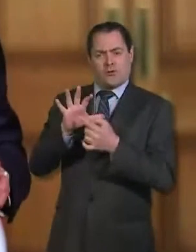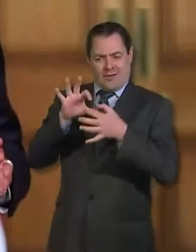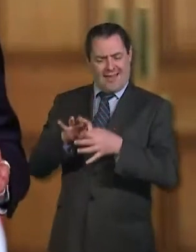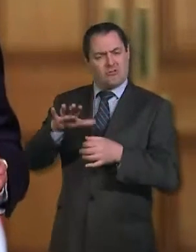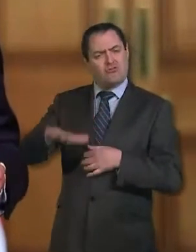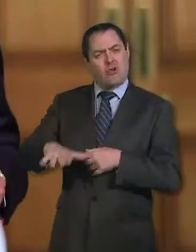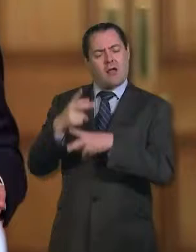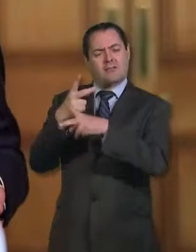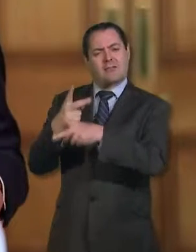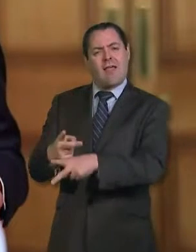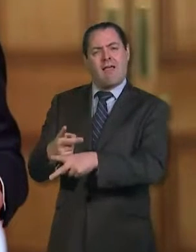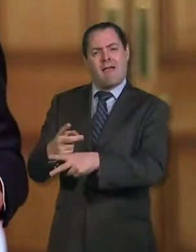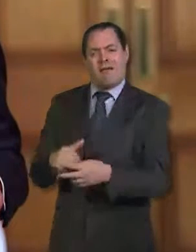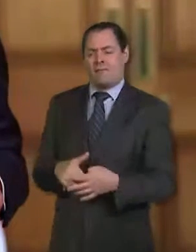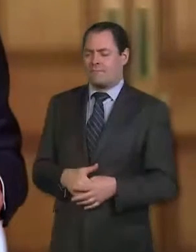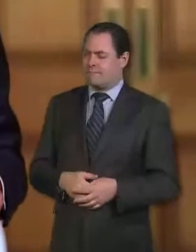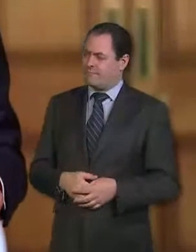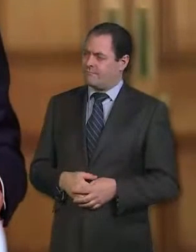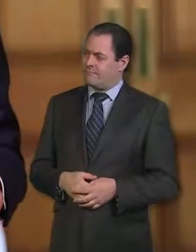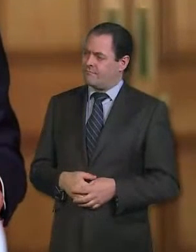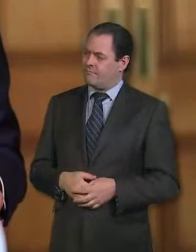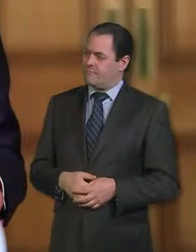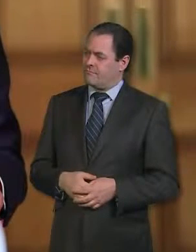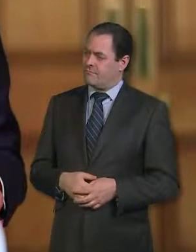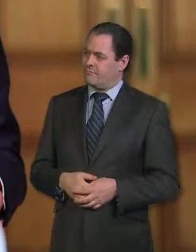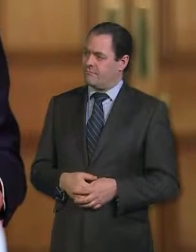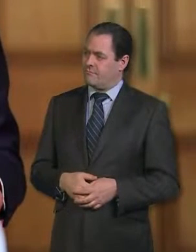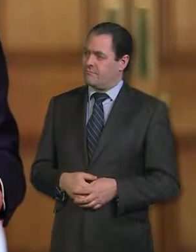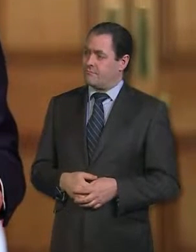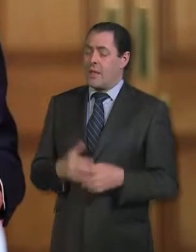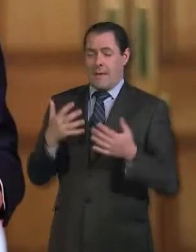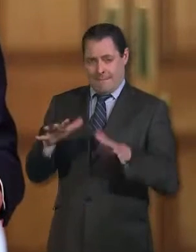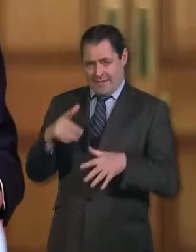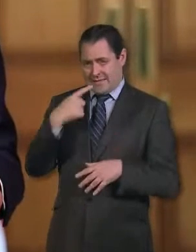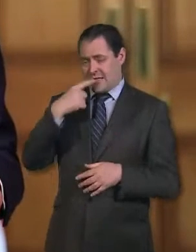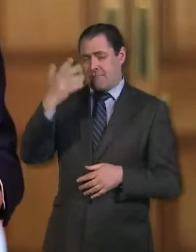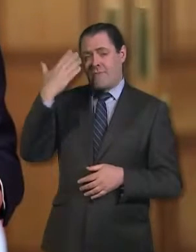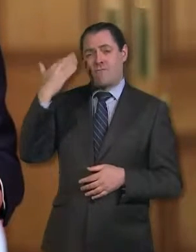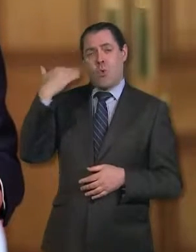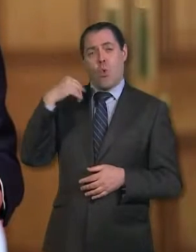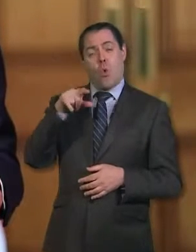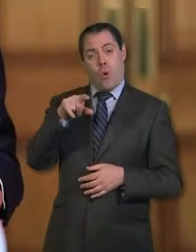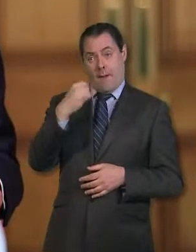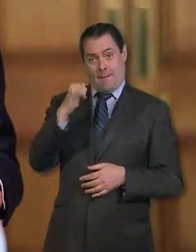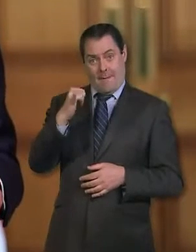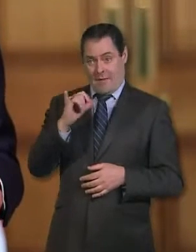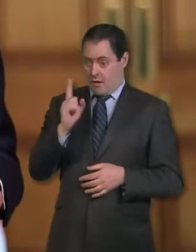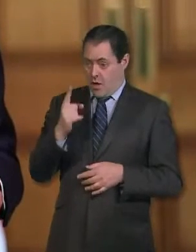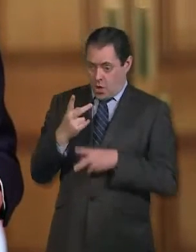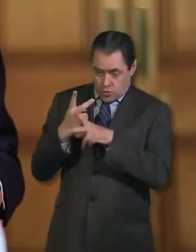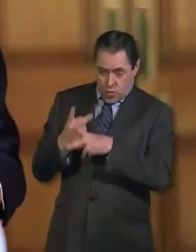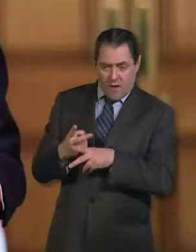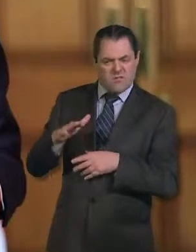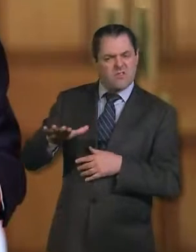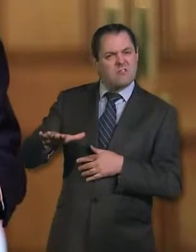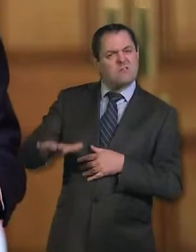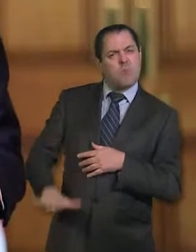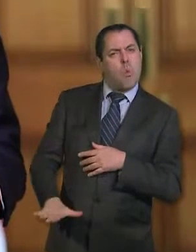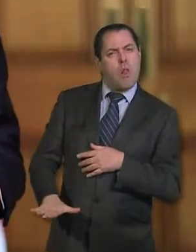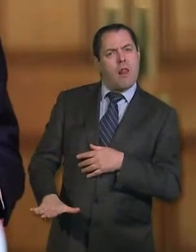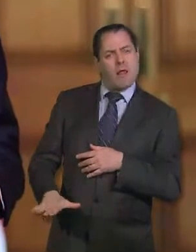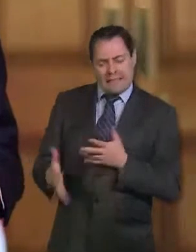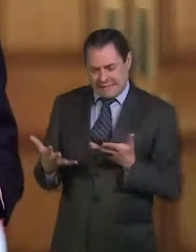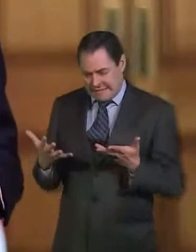If you are, and we've stated before that if you're unable to look after a small child, that is an exceptional